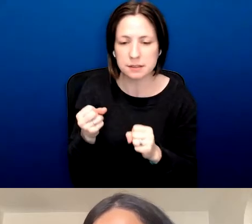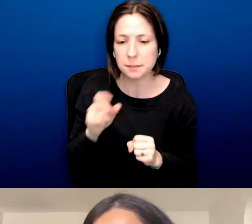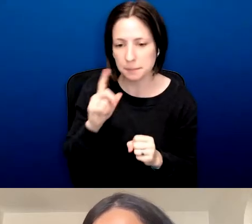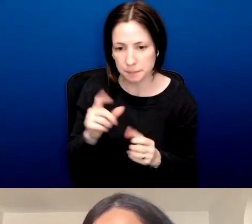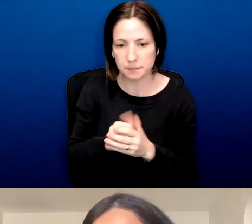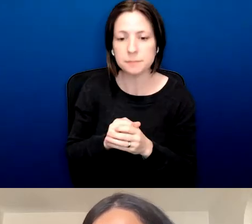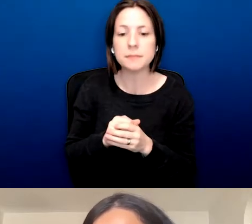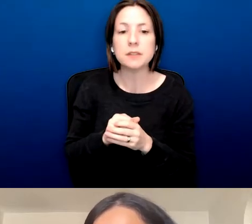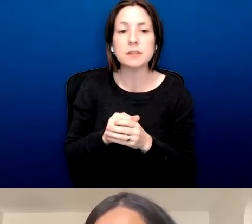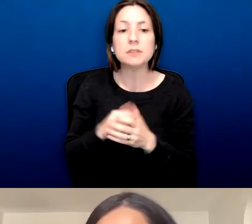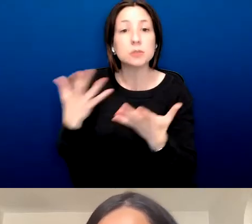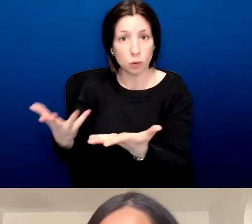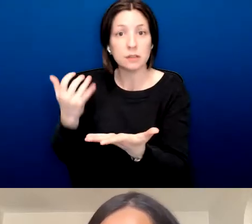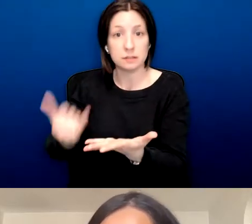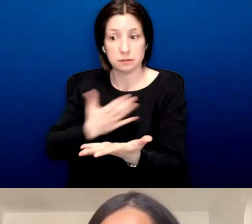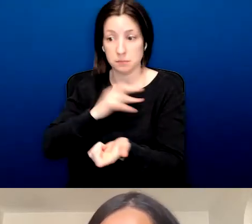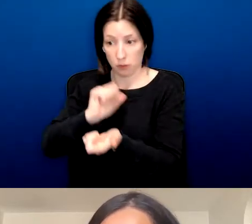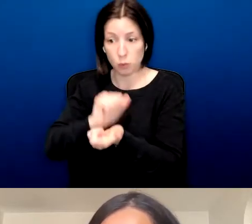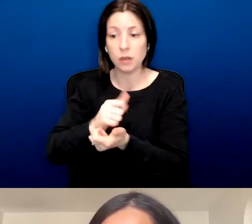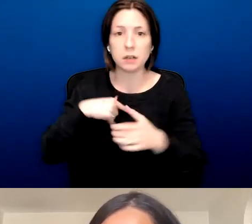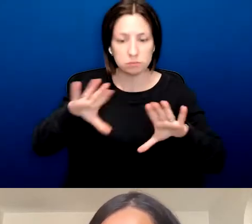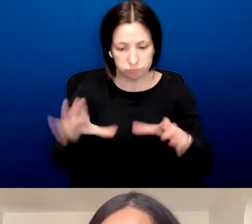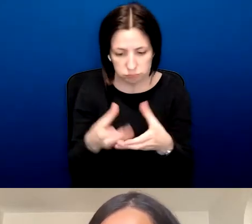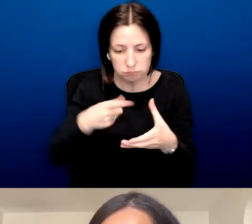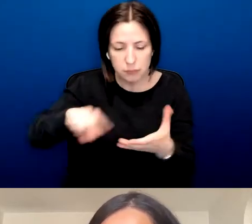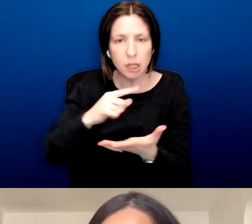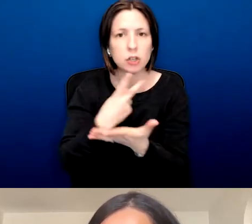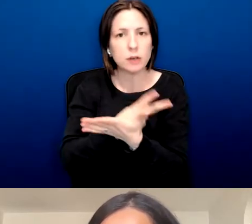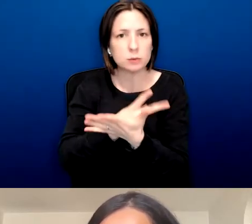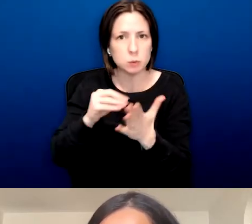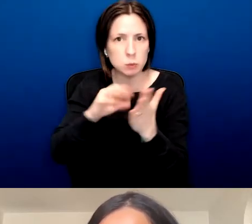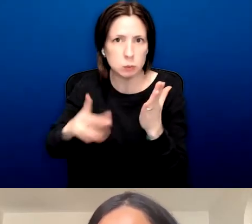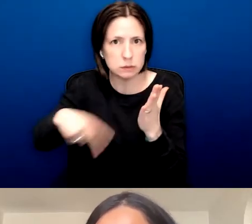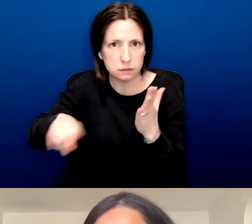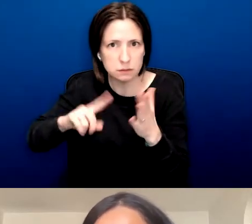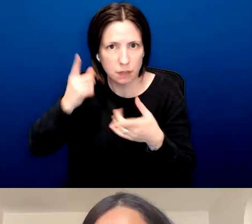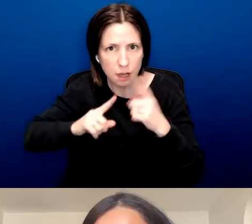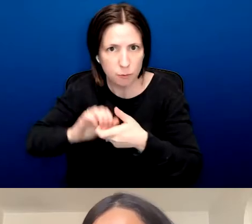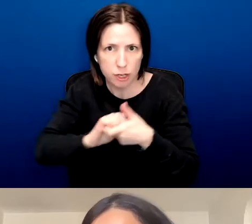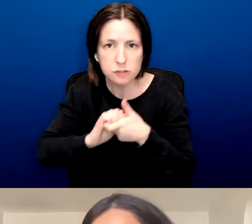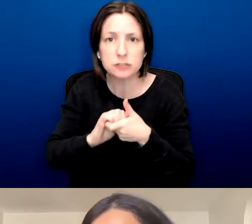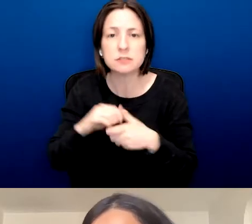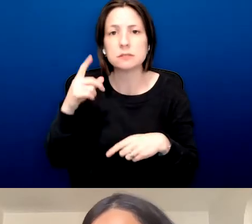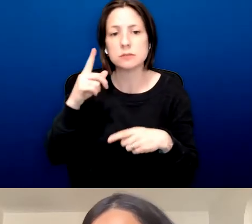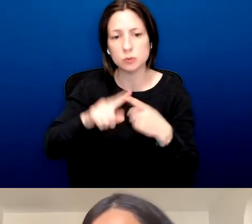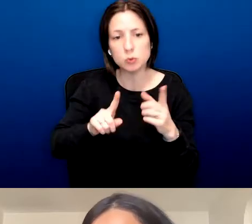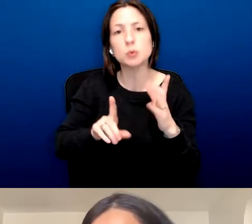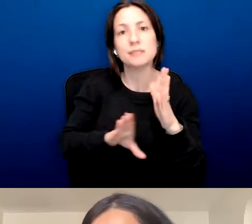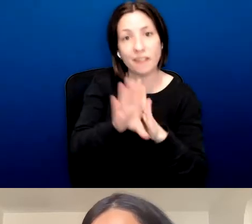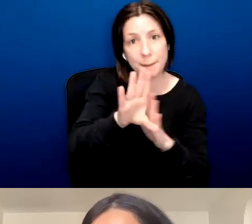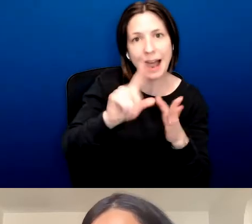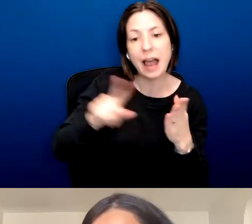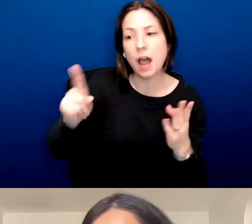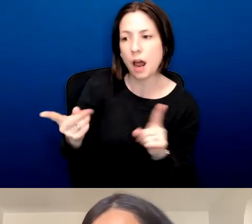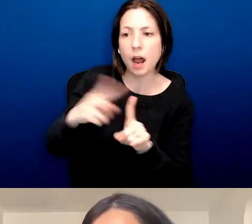Thus, I am currently working with a team of graduate student collaborators to develop and extend feminist approaches